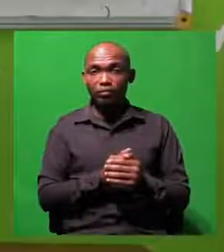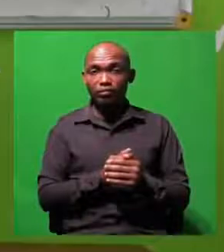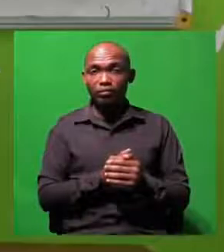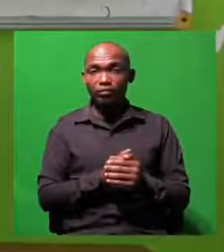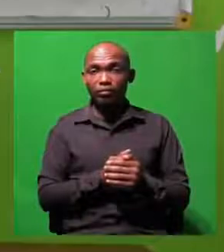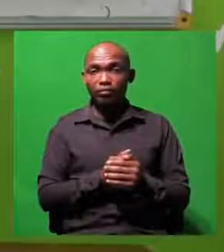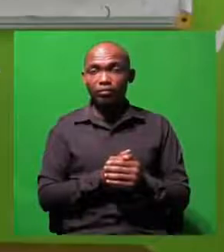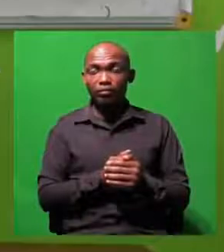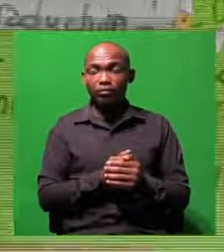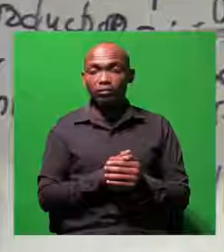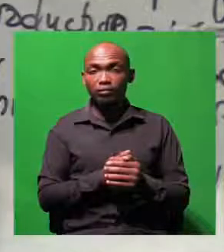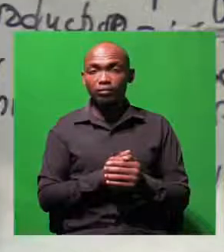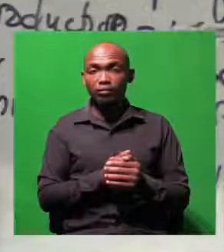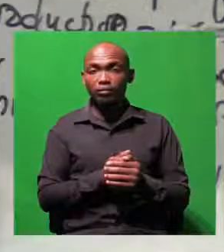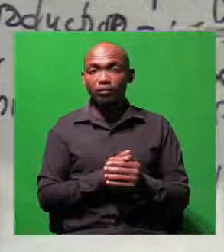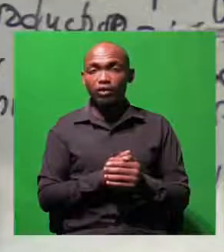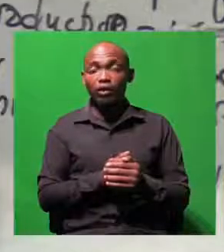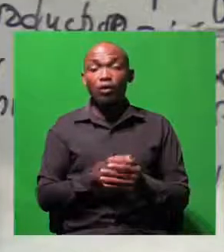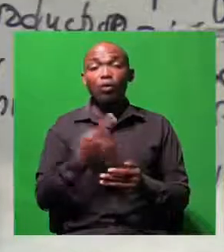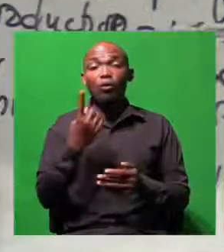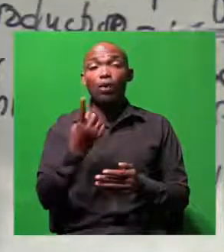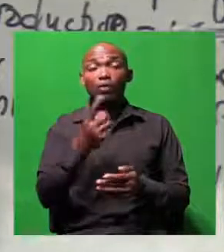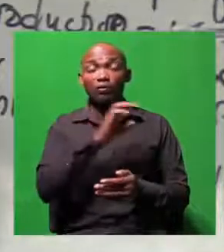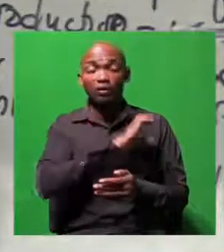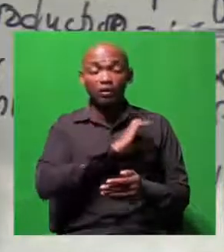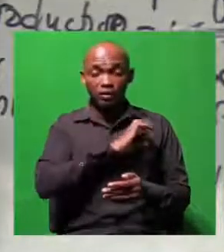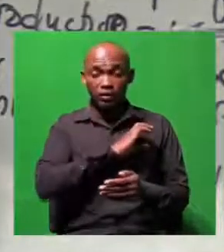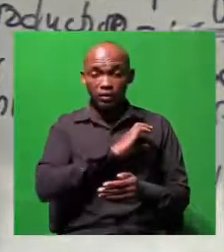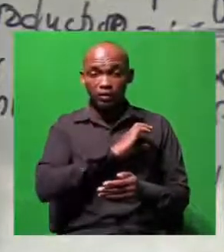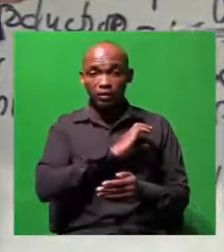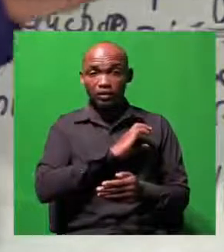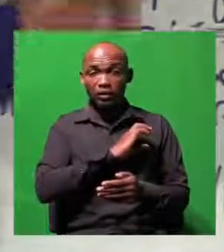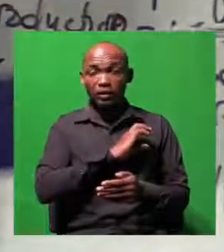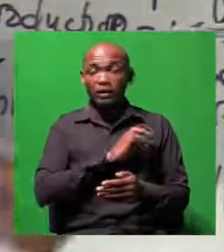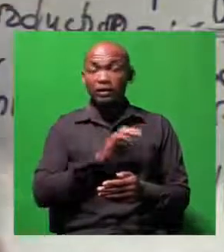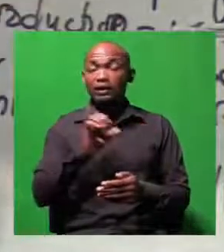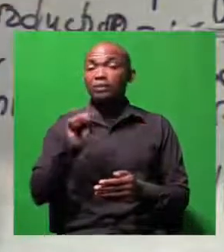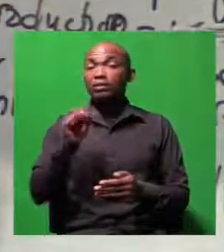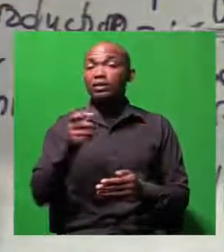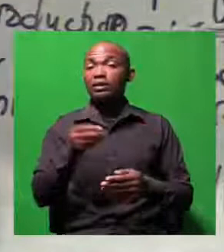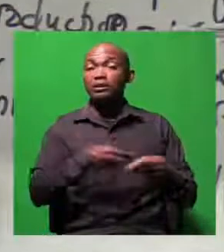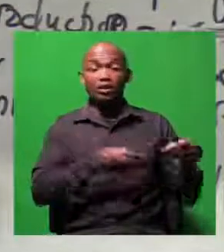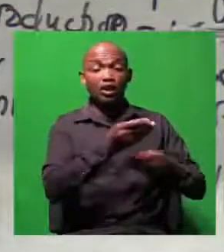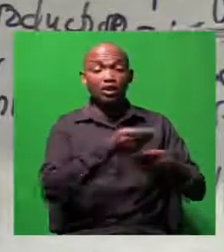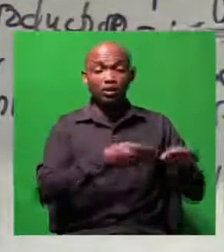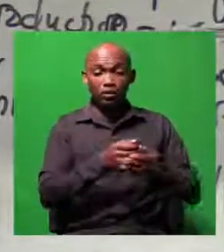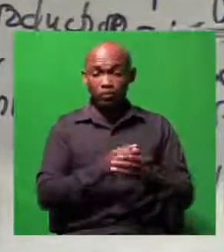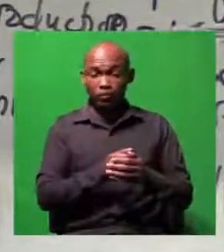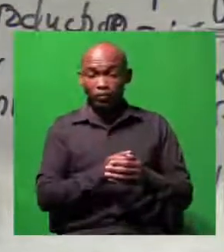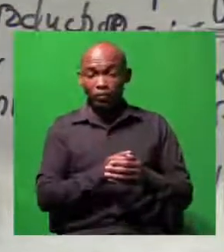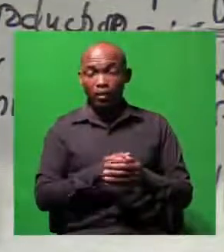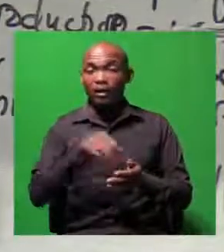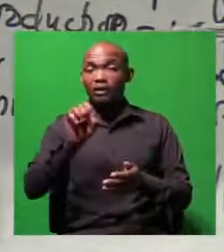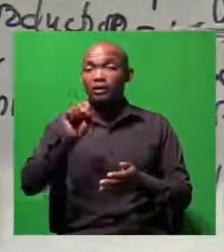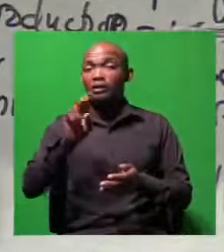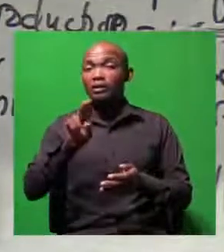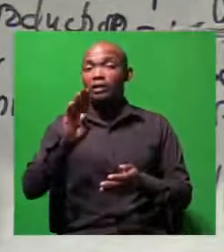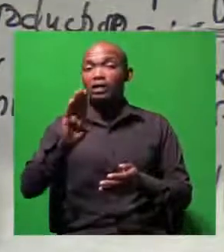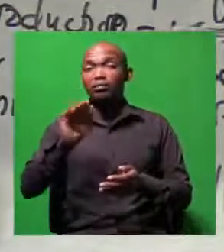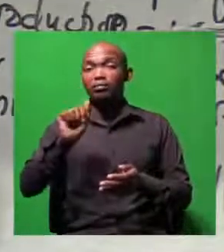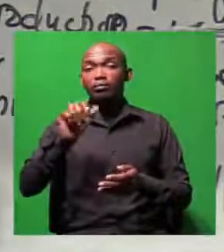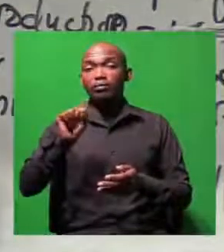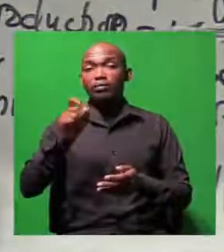And not for trade. So one of the characteristics is subsistence